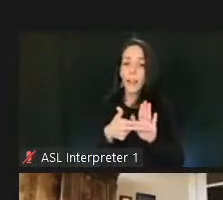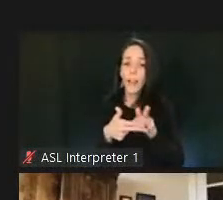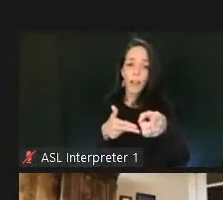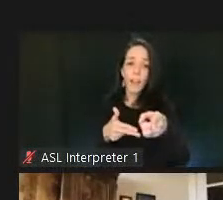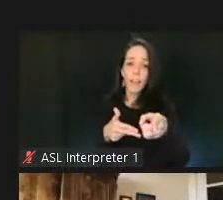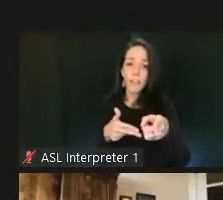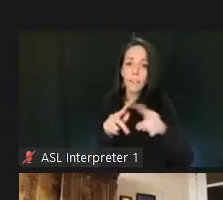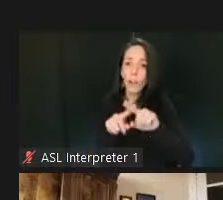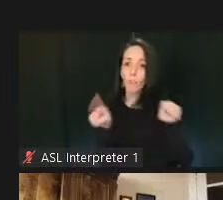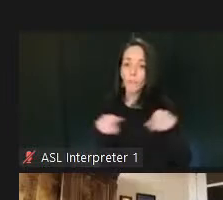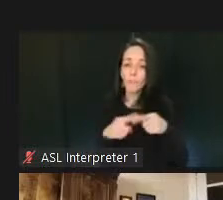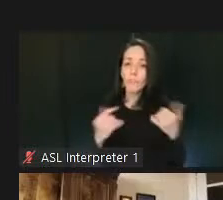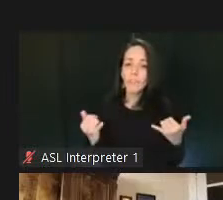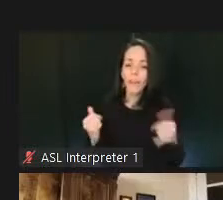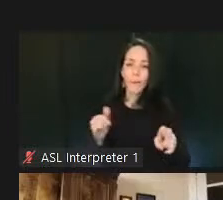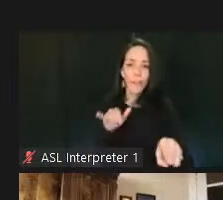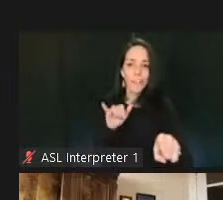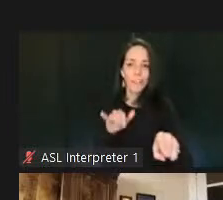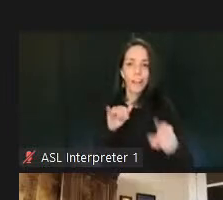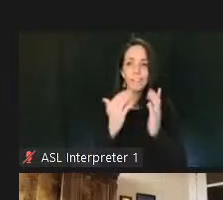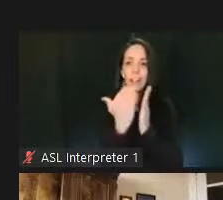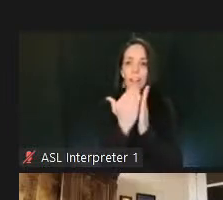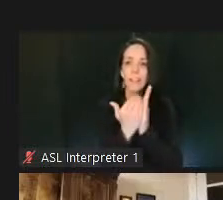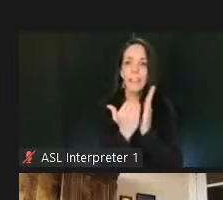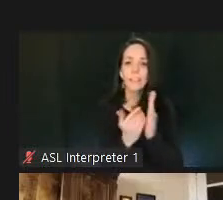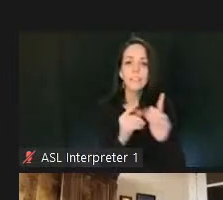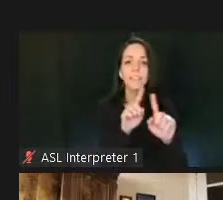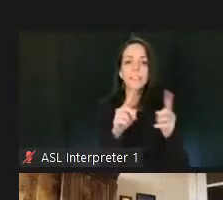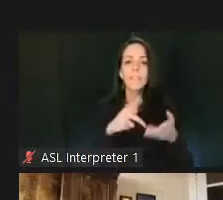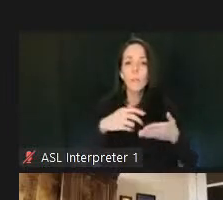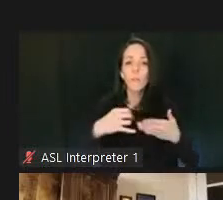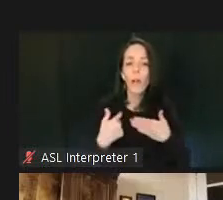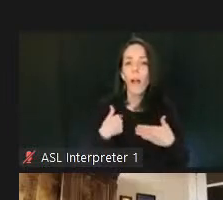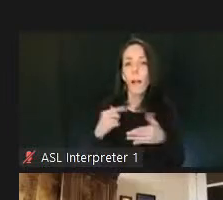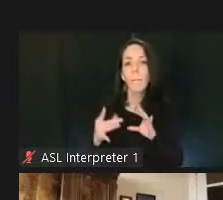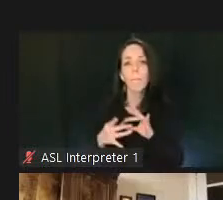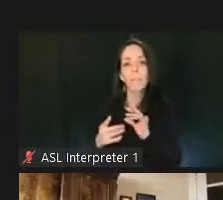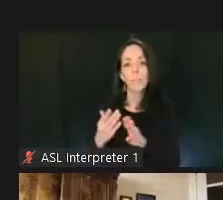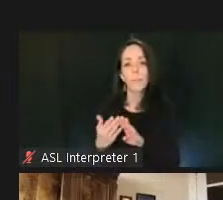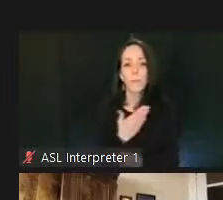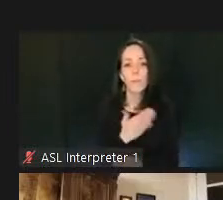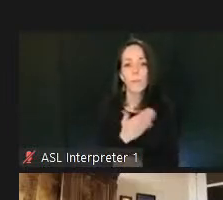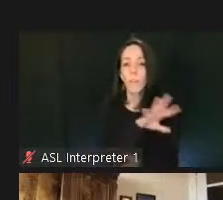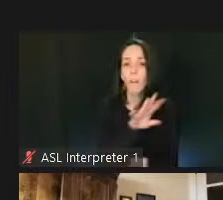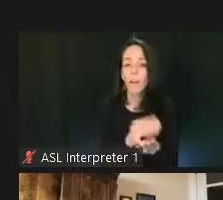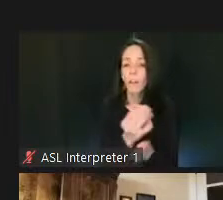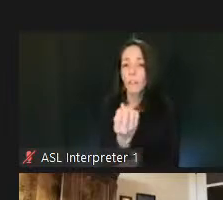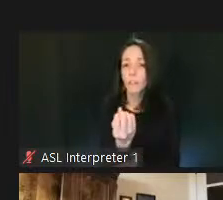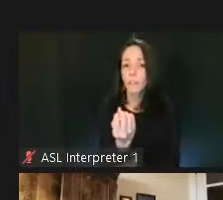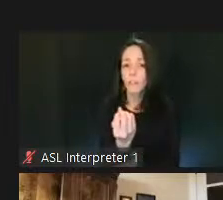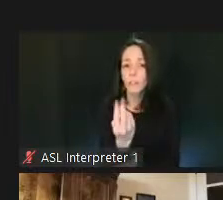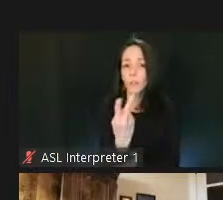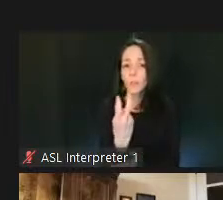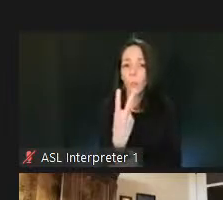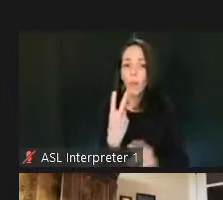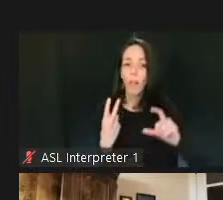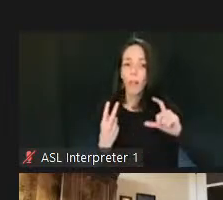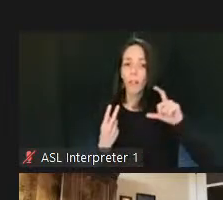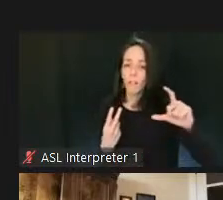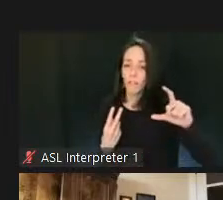the screen right now, this is the list of projects that I alluded to earlier. The 12 projects in the top portion of the table are